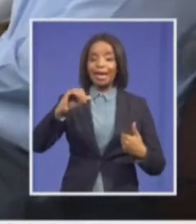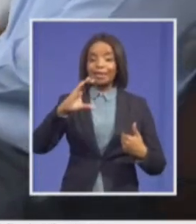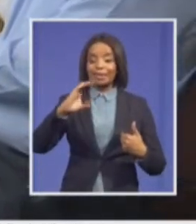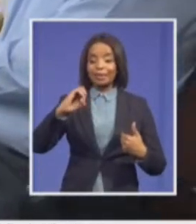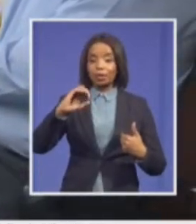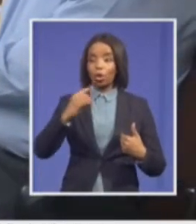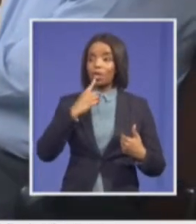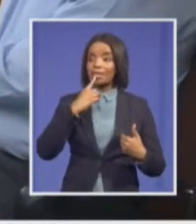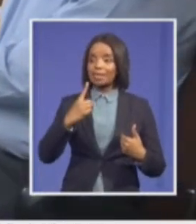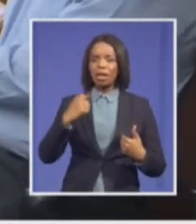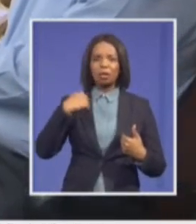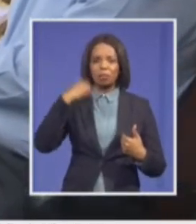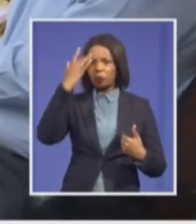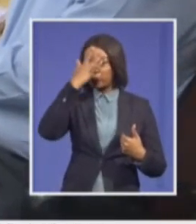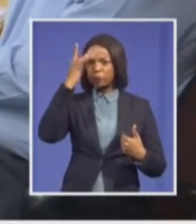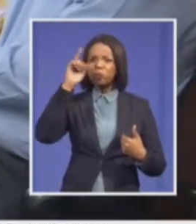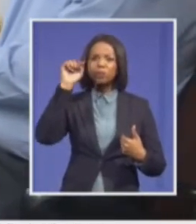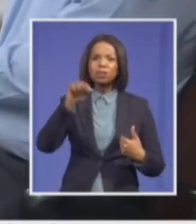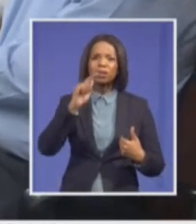to the GCEO?